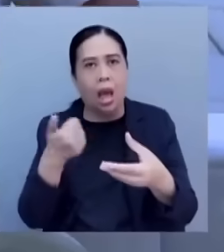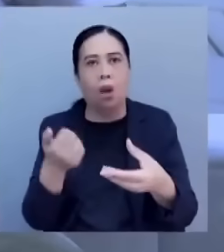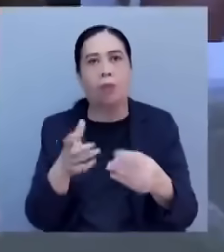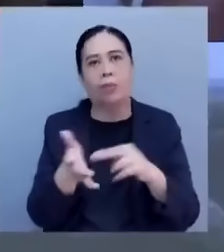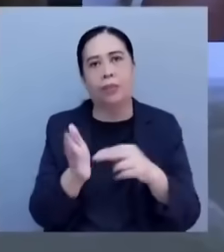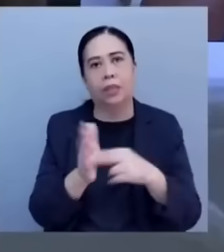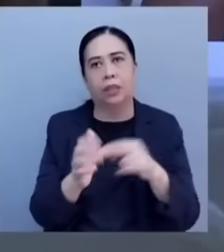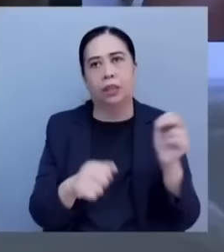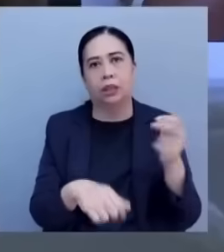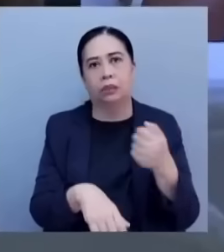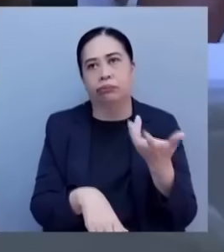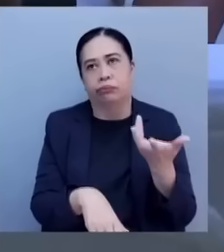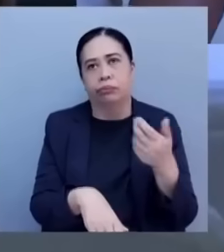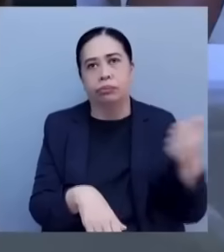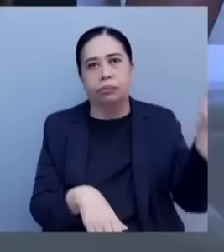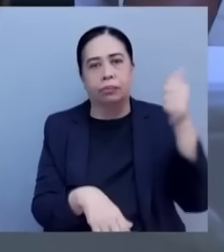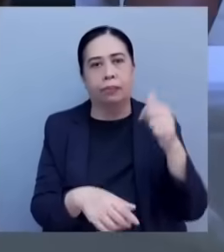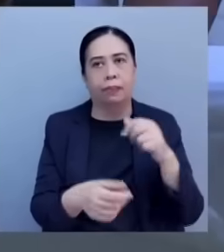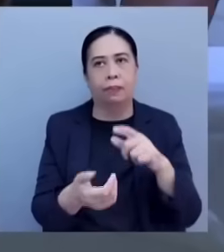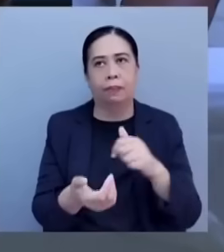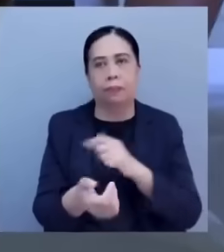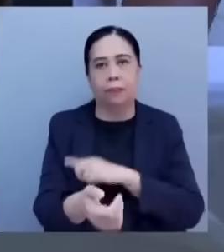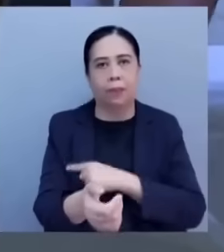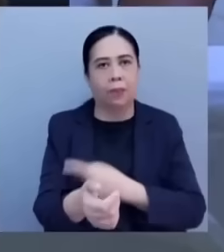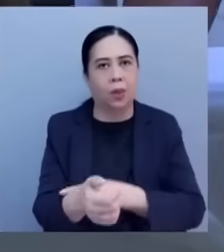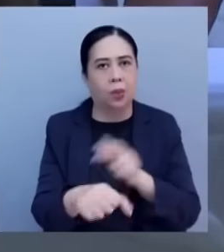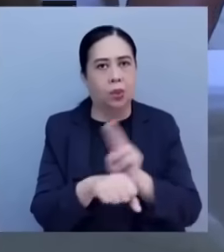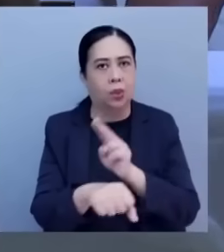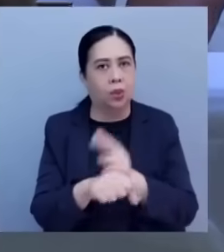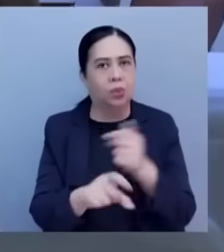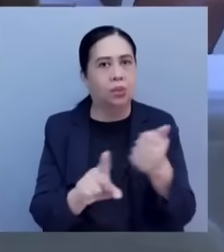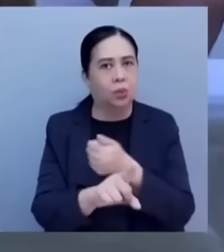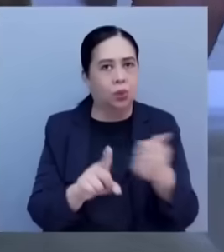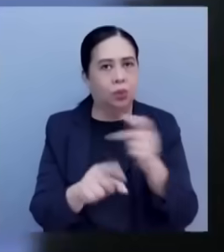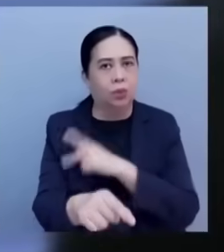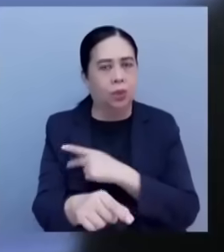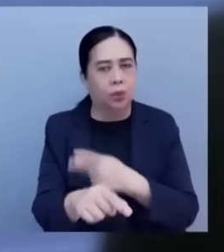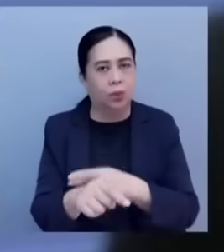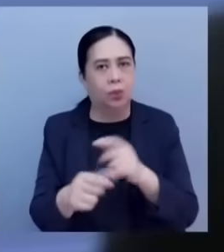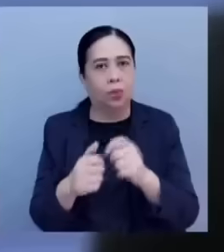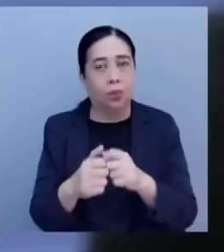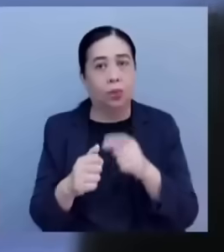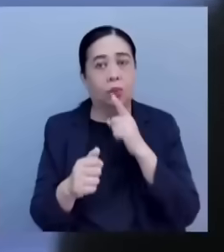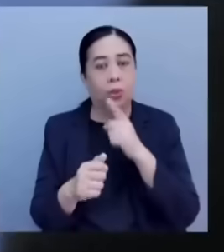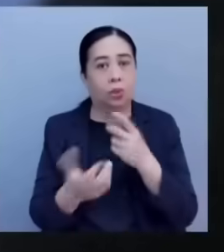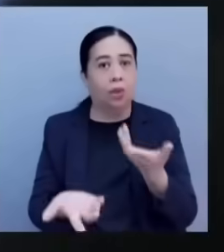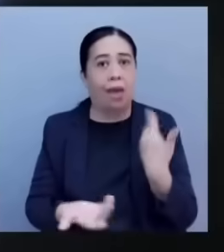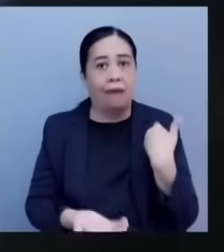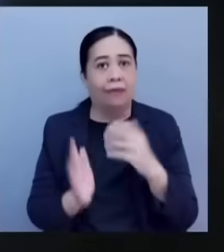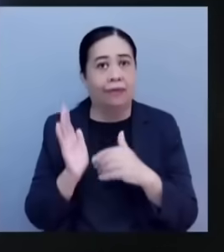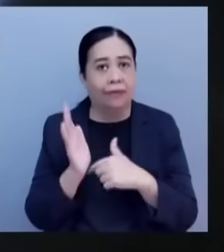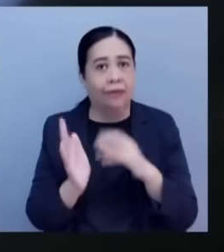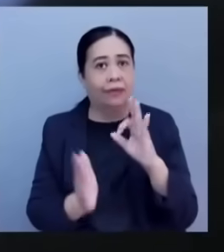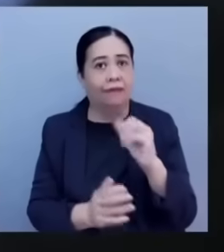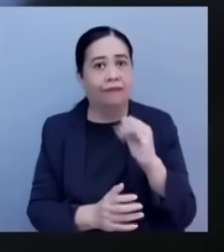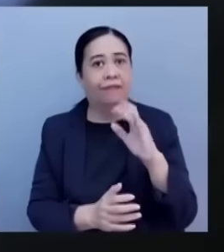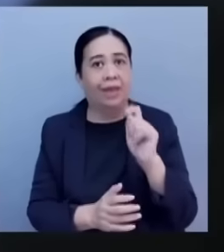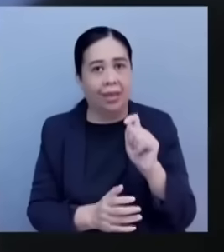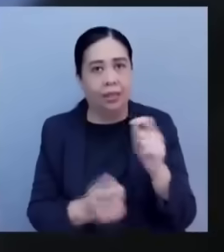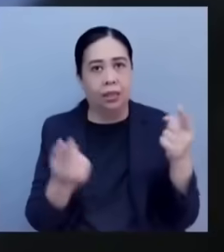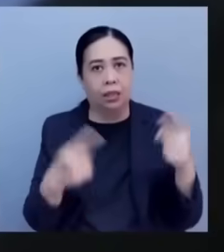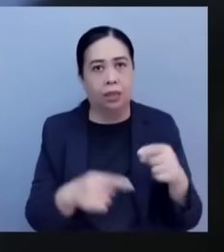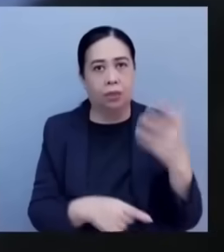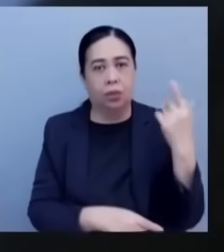of legislative power. So clearly, that point is anchored on the factual occurrence in